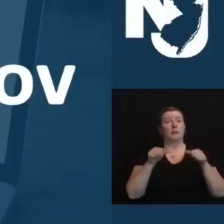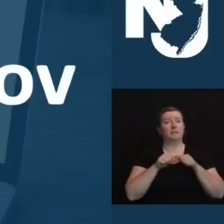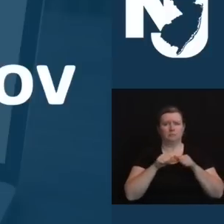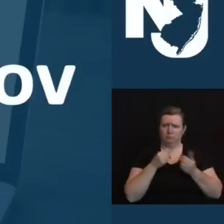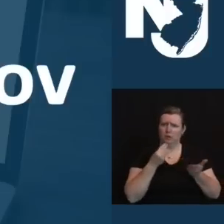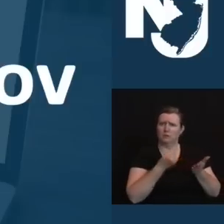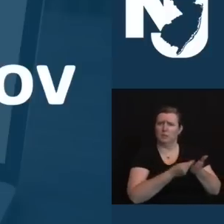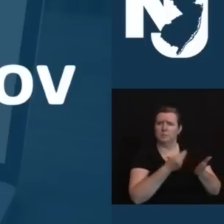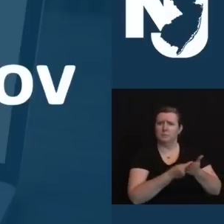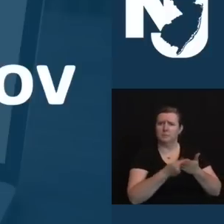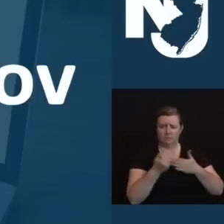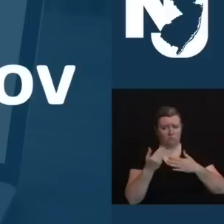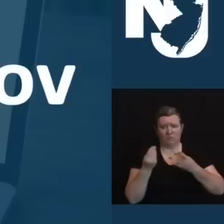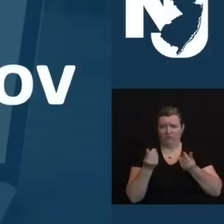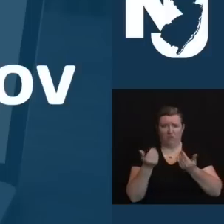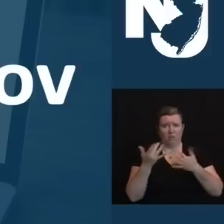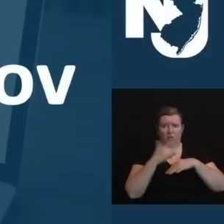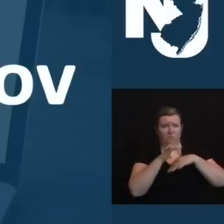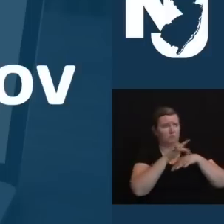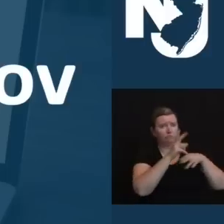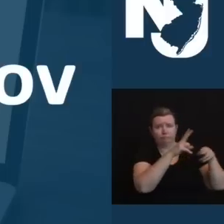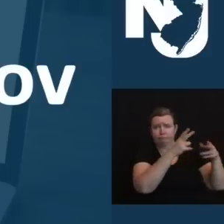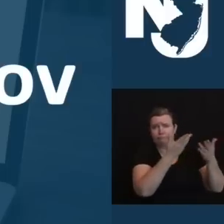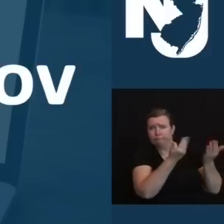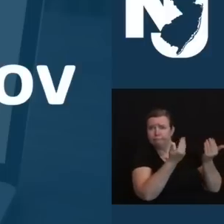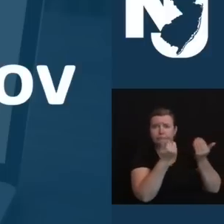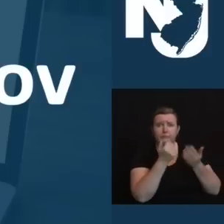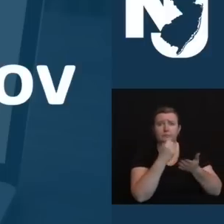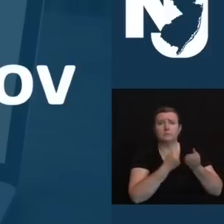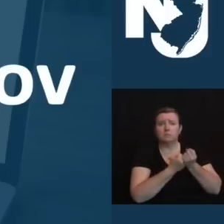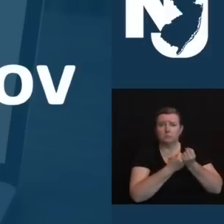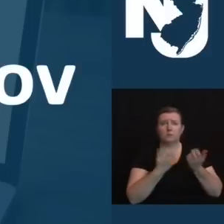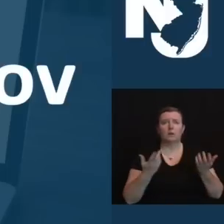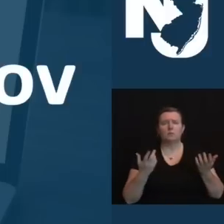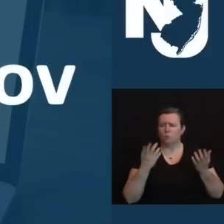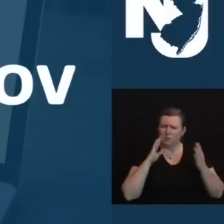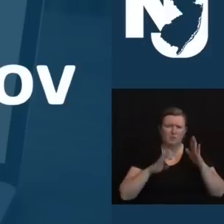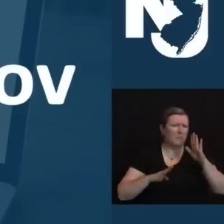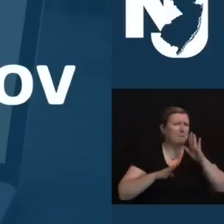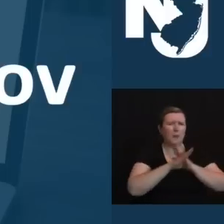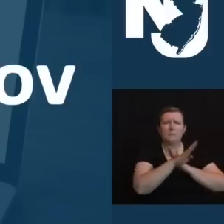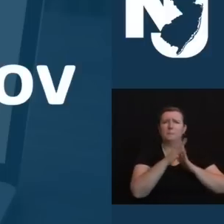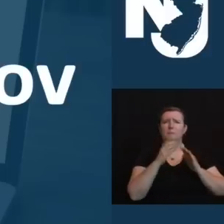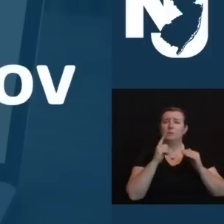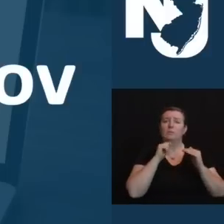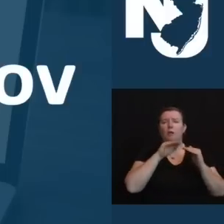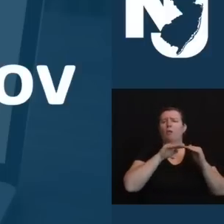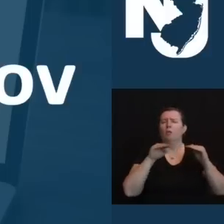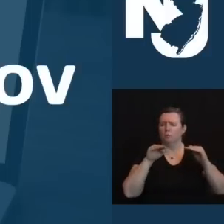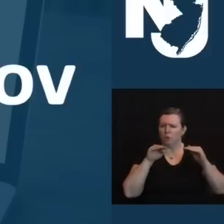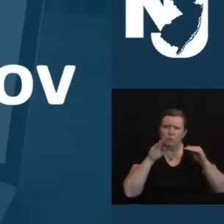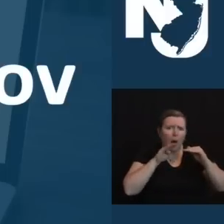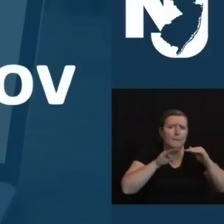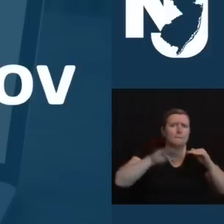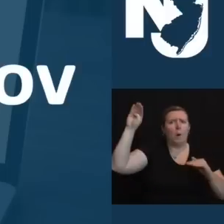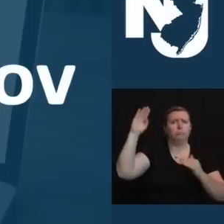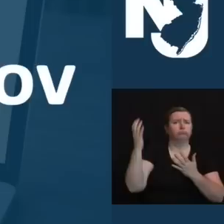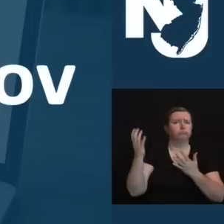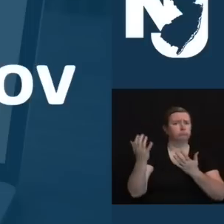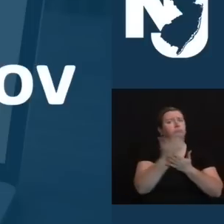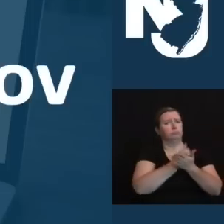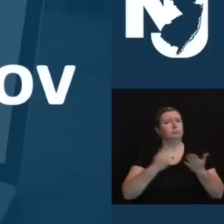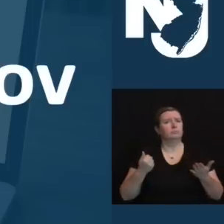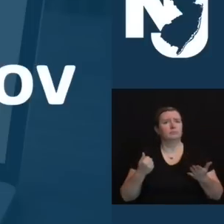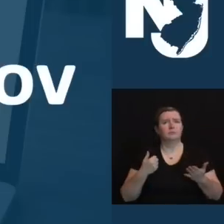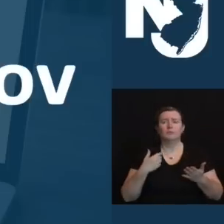so they don't just survive, but in fact, they ultimately thrive. So to you, Tim, and your incredible team at the